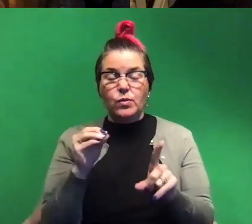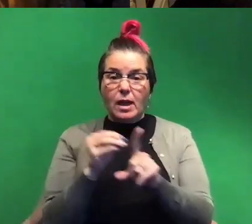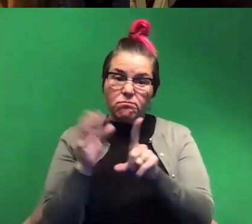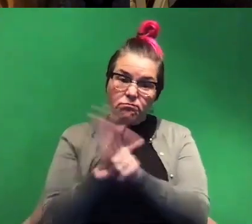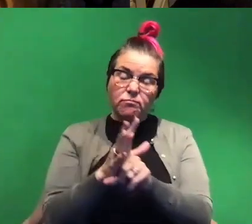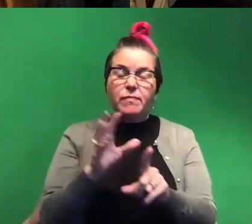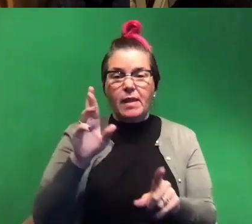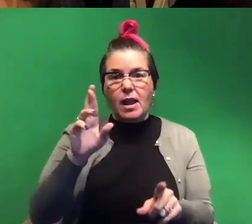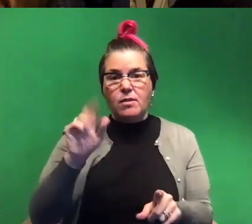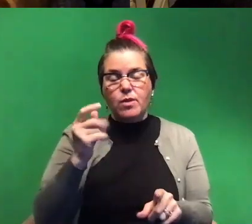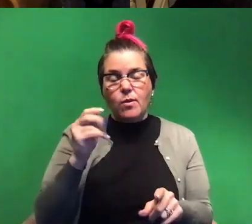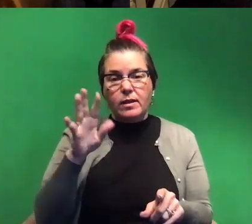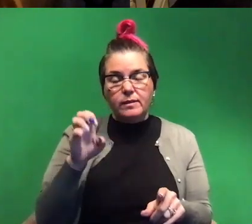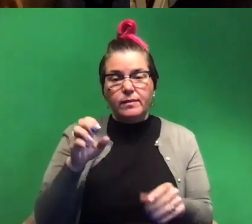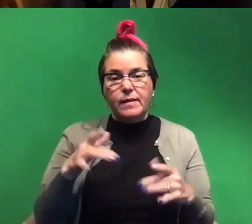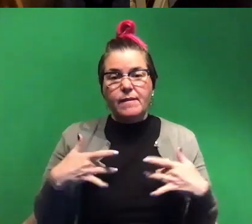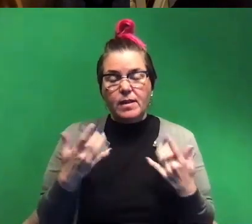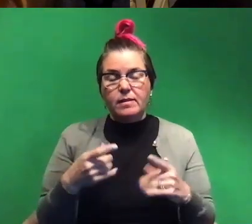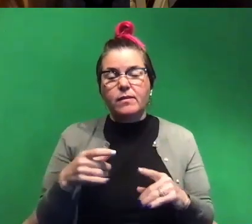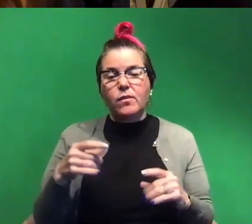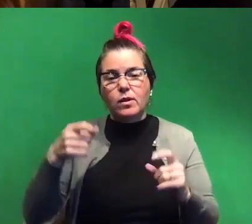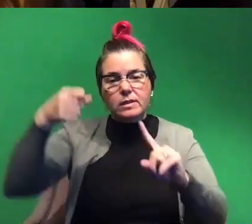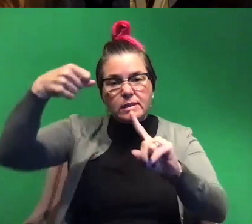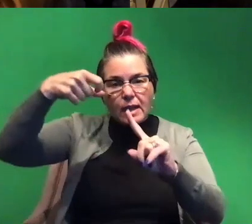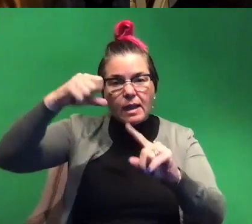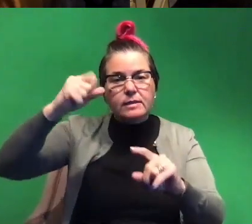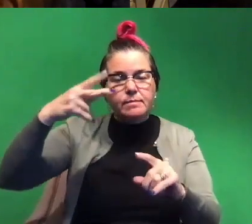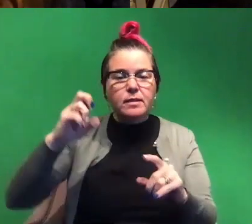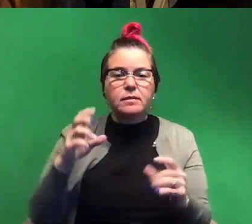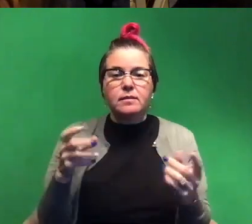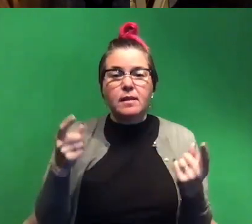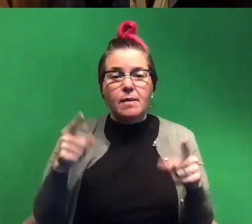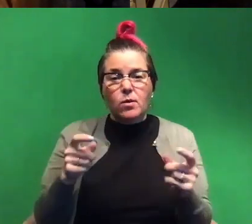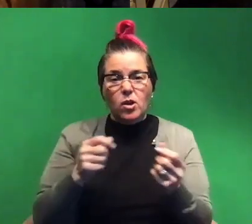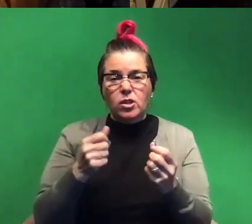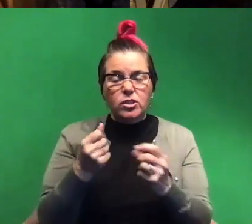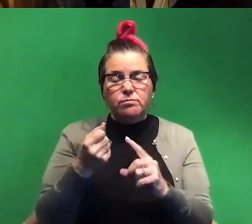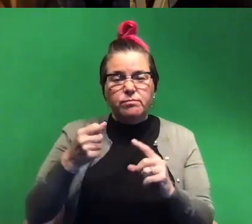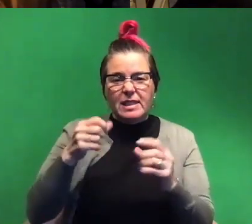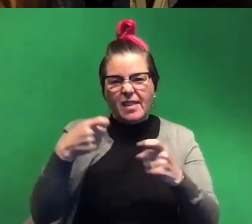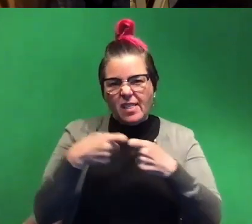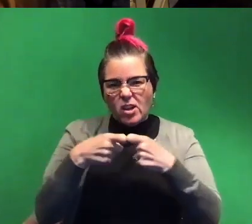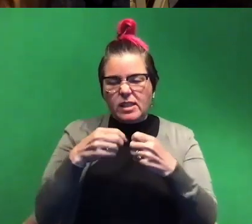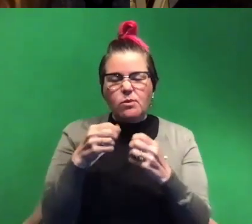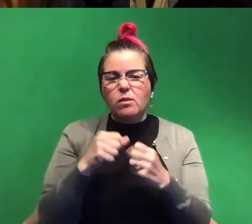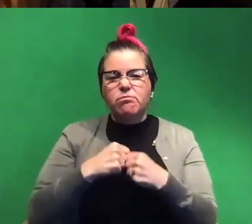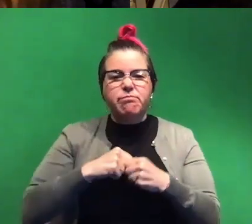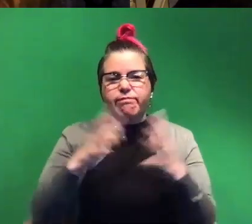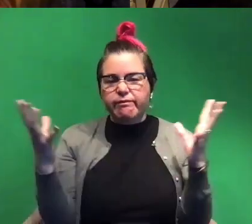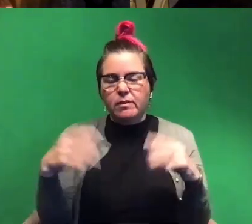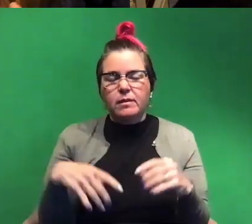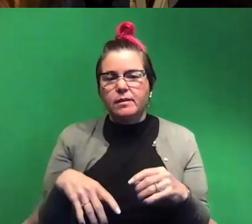event, for satellites that are out in space, it essentially just fries the electronics. Ooh, Um, it would